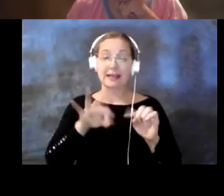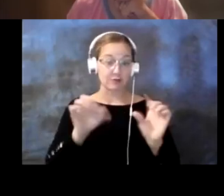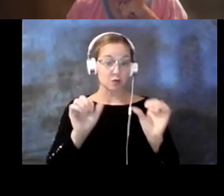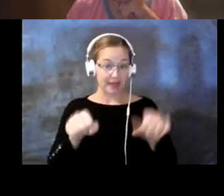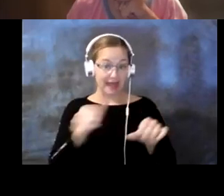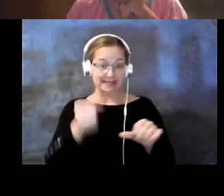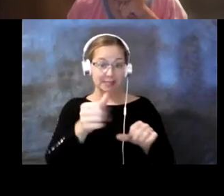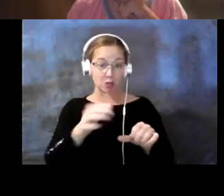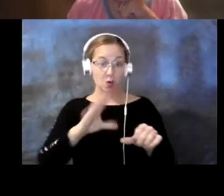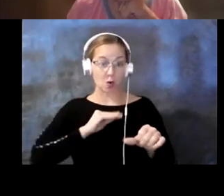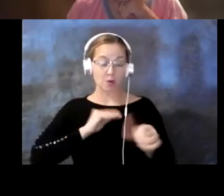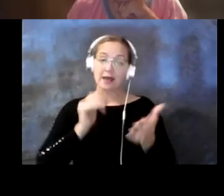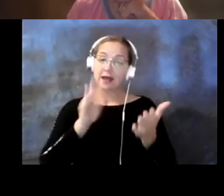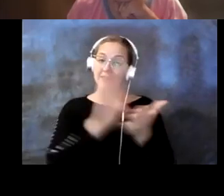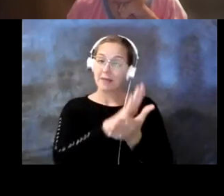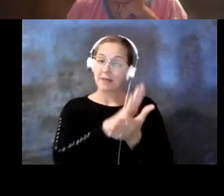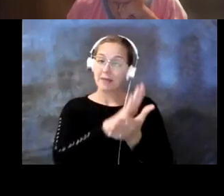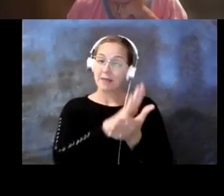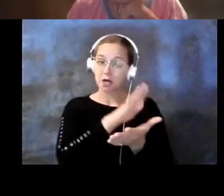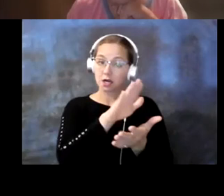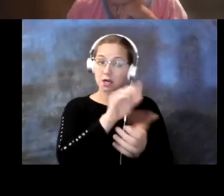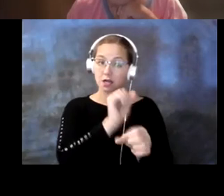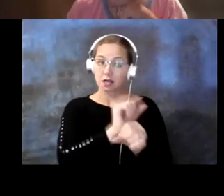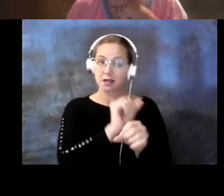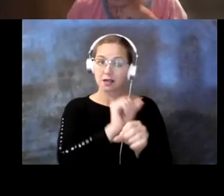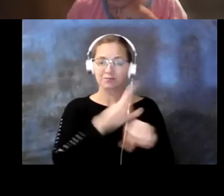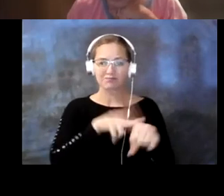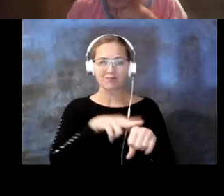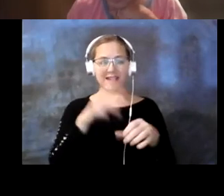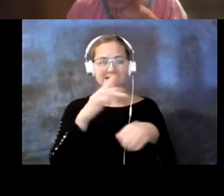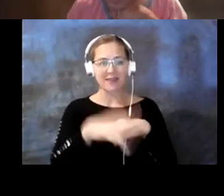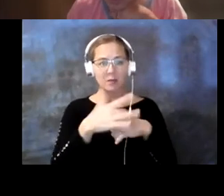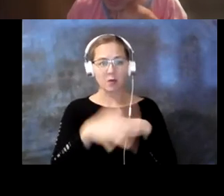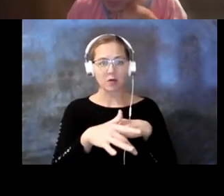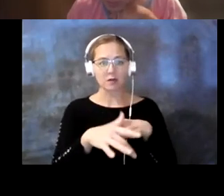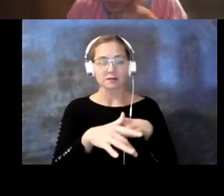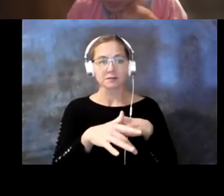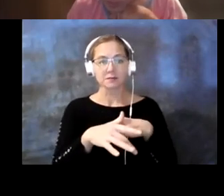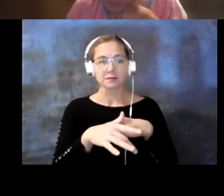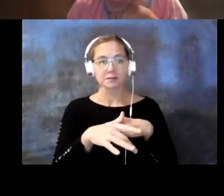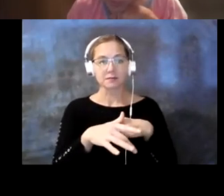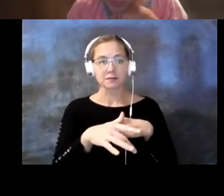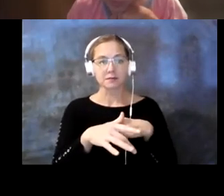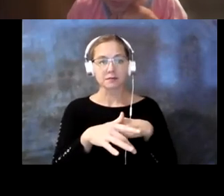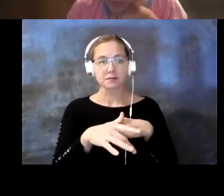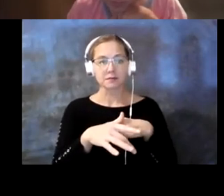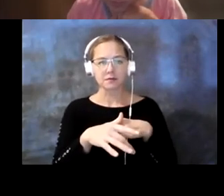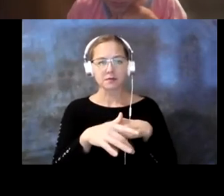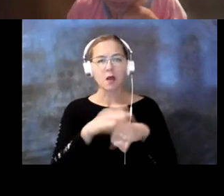one, the paperwork to do so is usually available on your